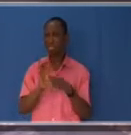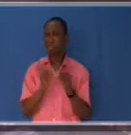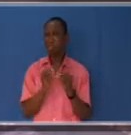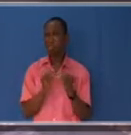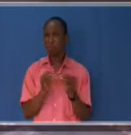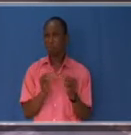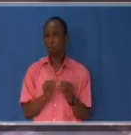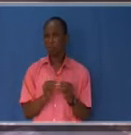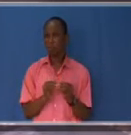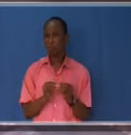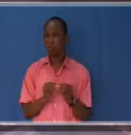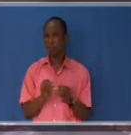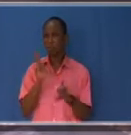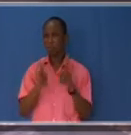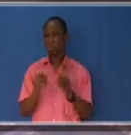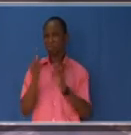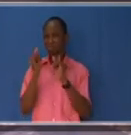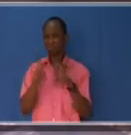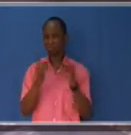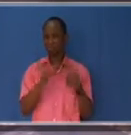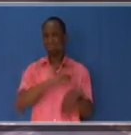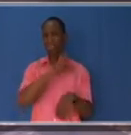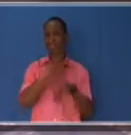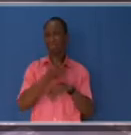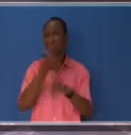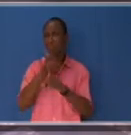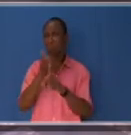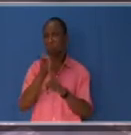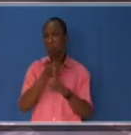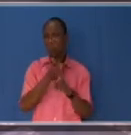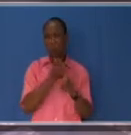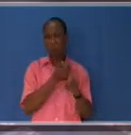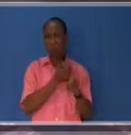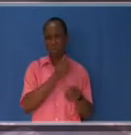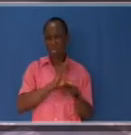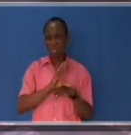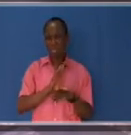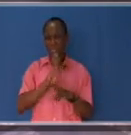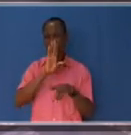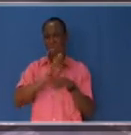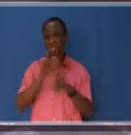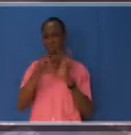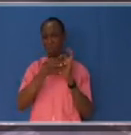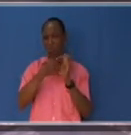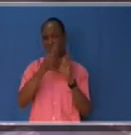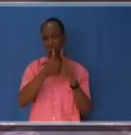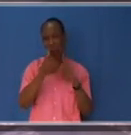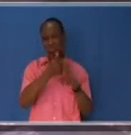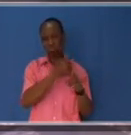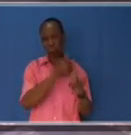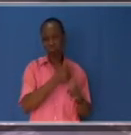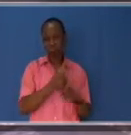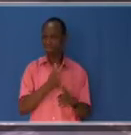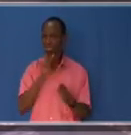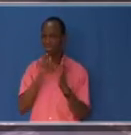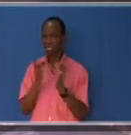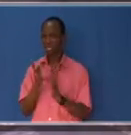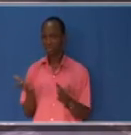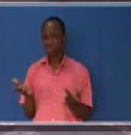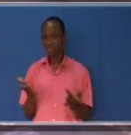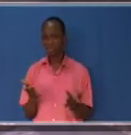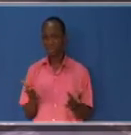churches. Ah, Oberano, Nessa Nipana or Tia Sono. Ono no oye founder and general overseer enu nso so enye